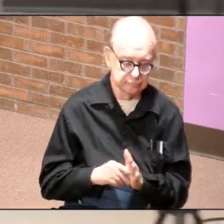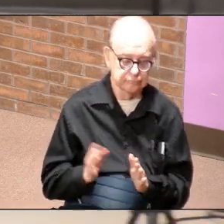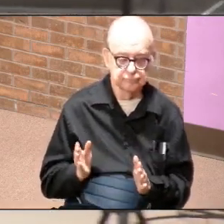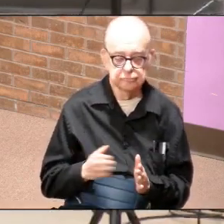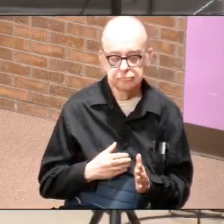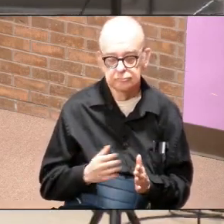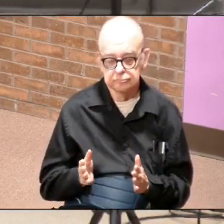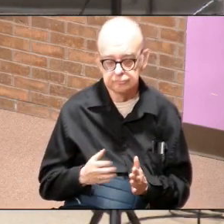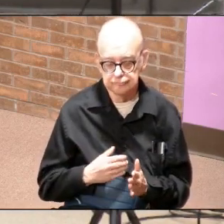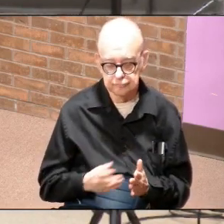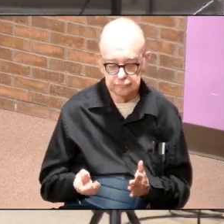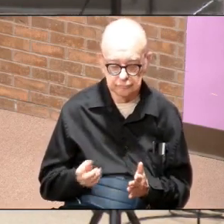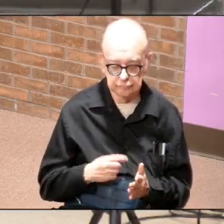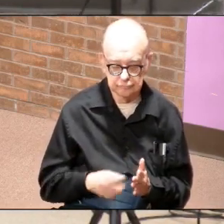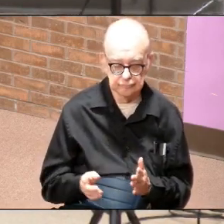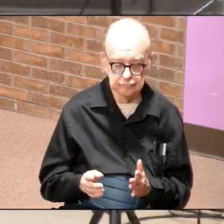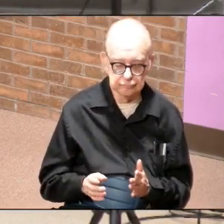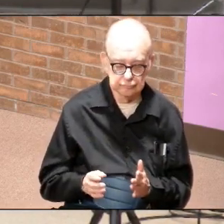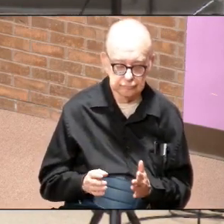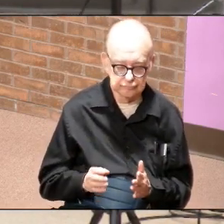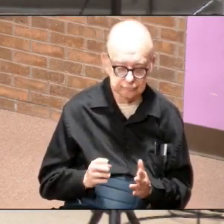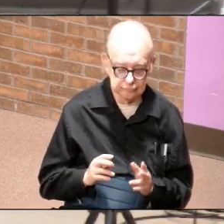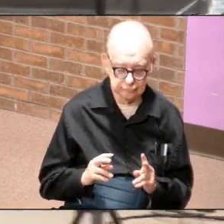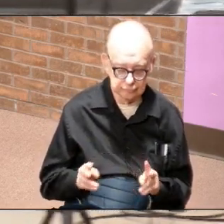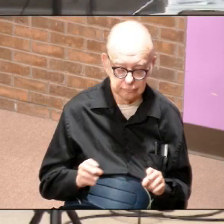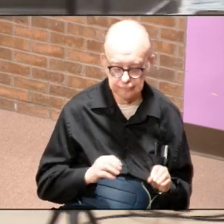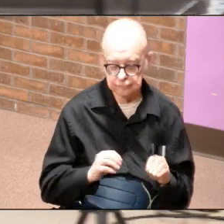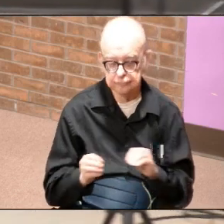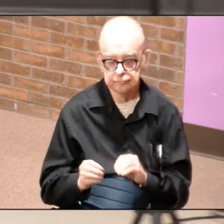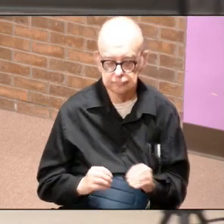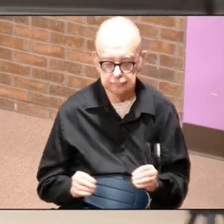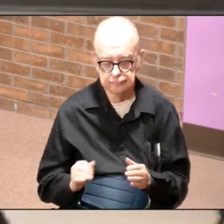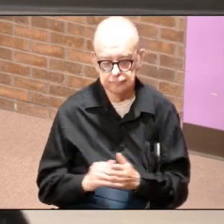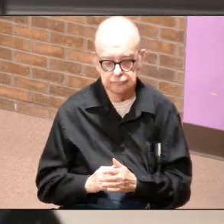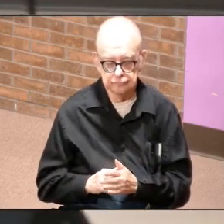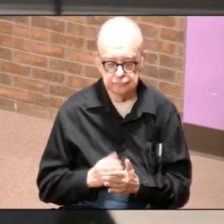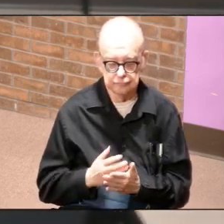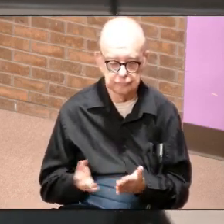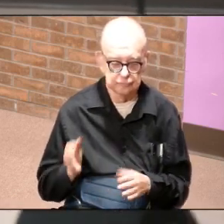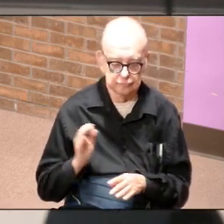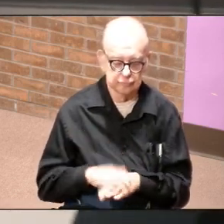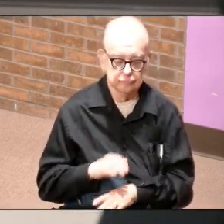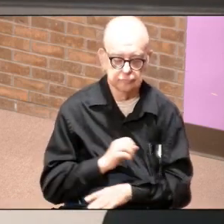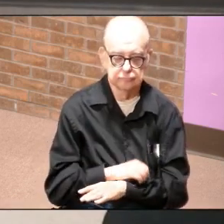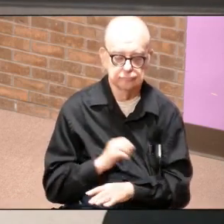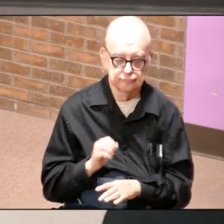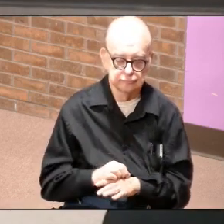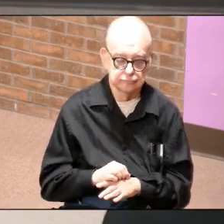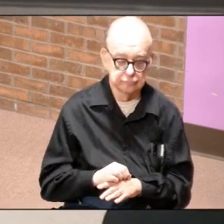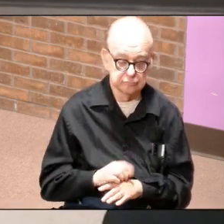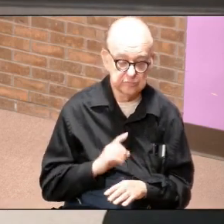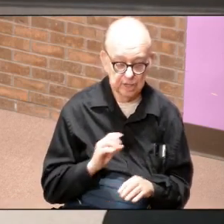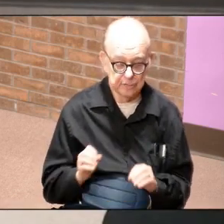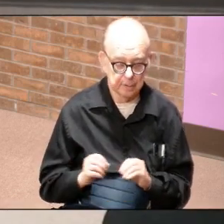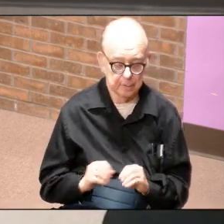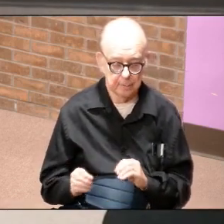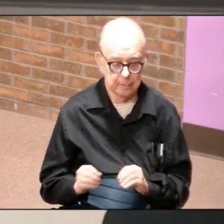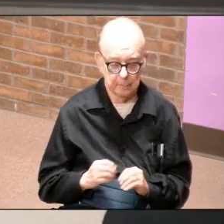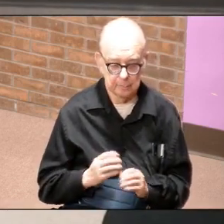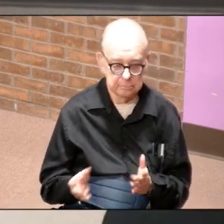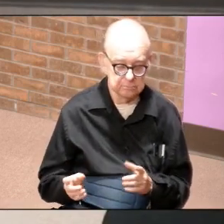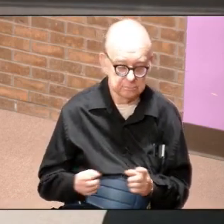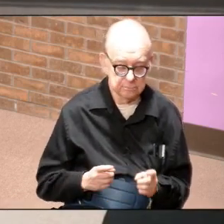singing. And while they're back there singing and with the movements, this thing on stage is moving, and